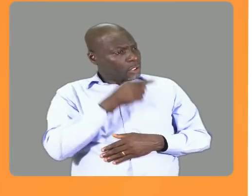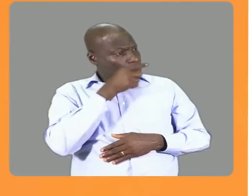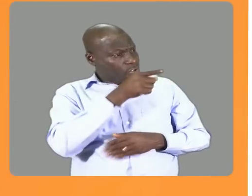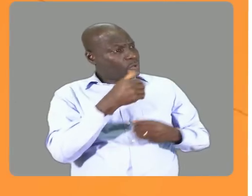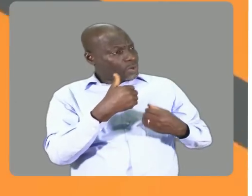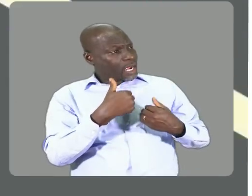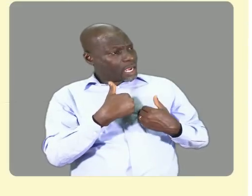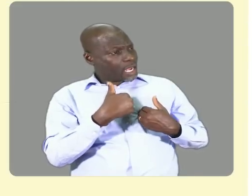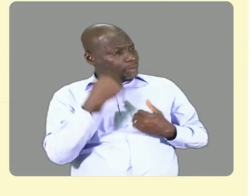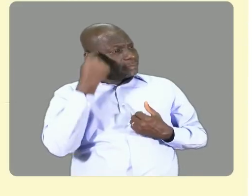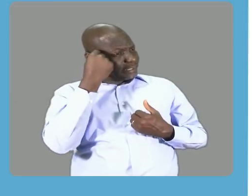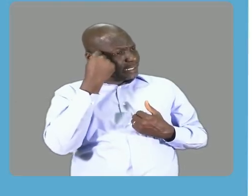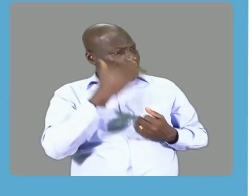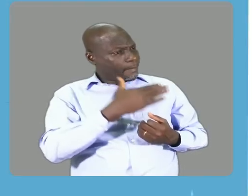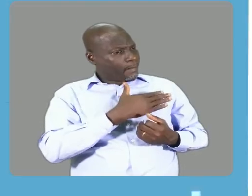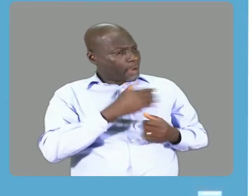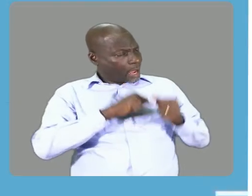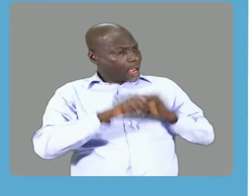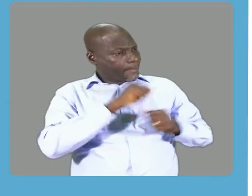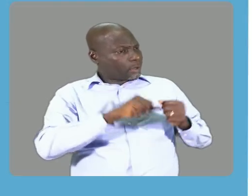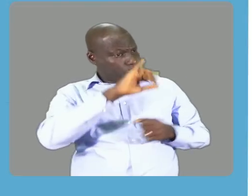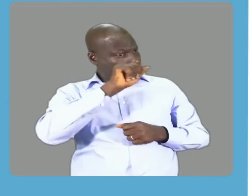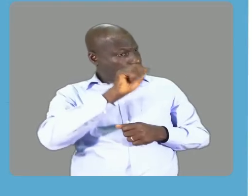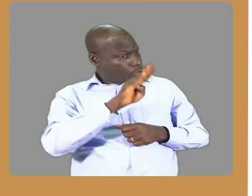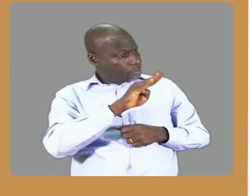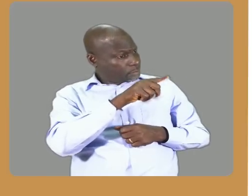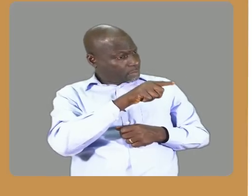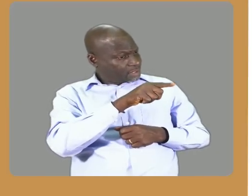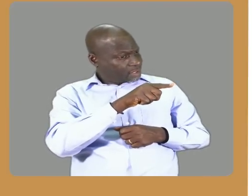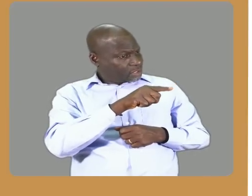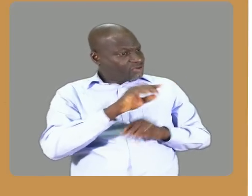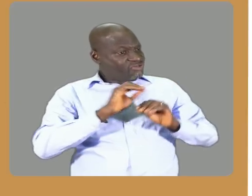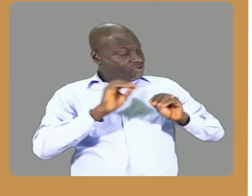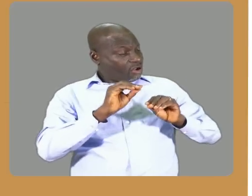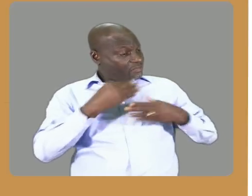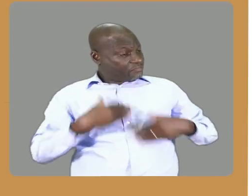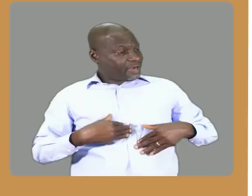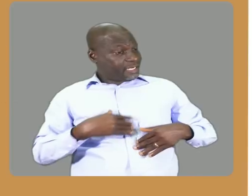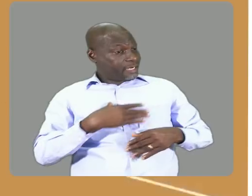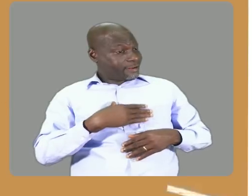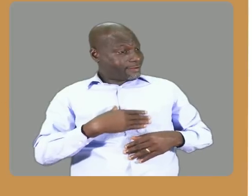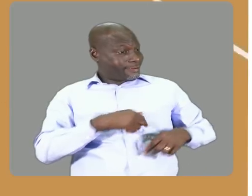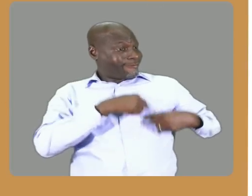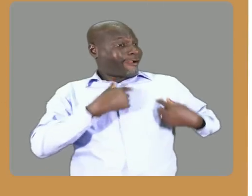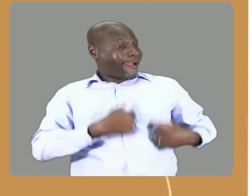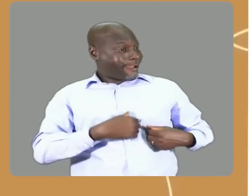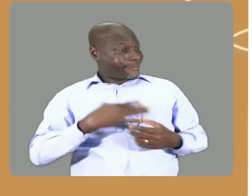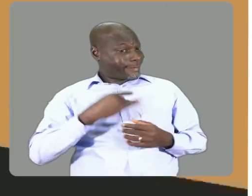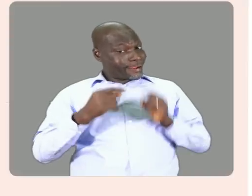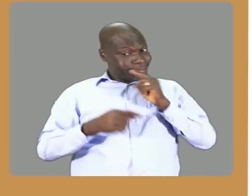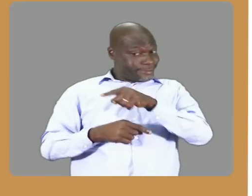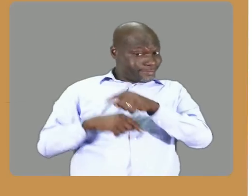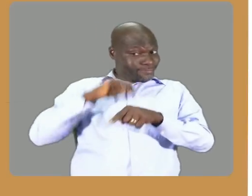you considered my servant Job? That there is none like him on earth.